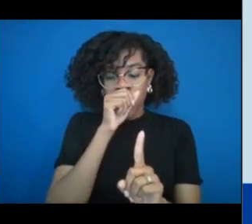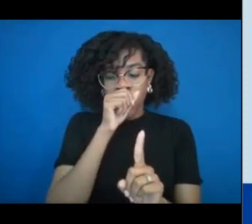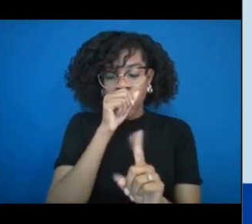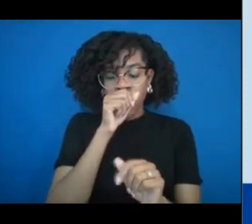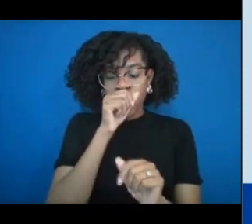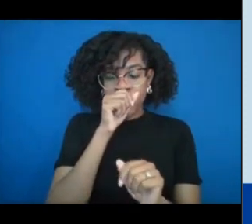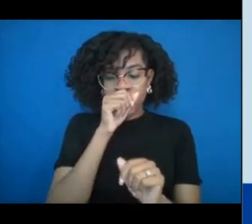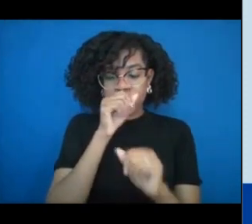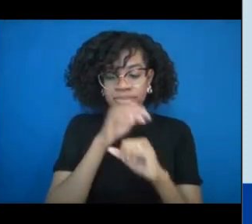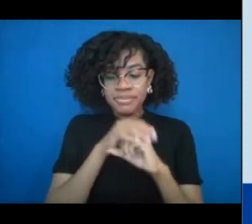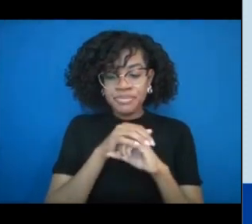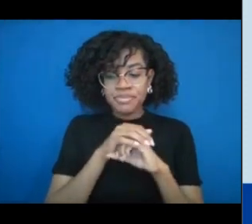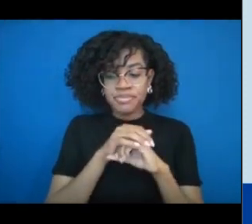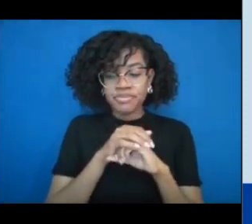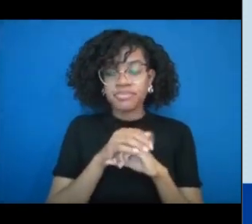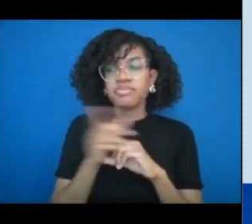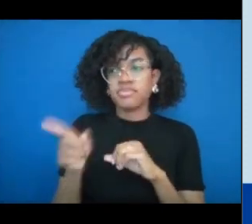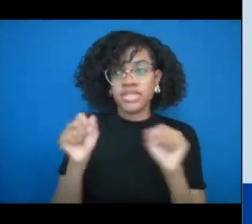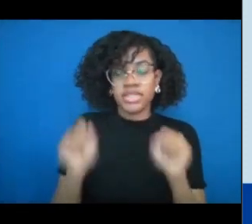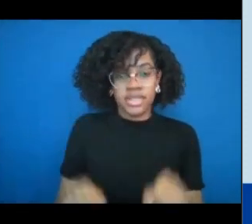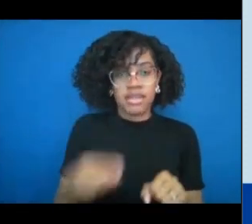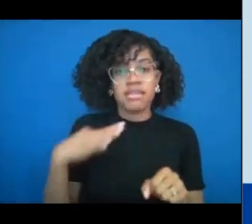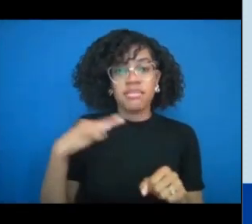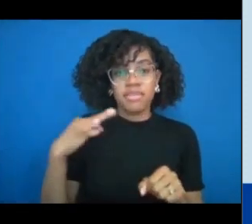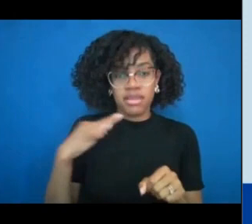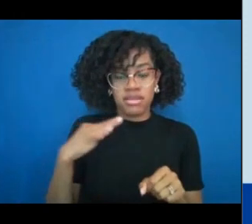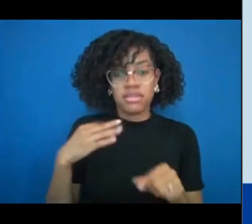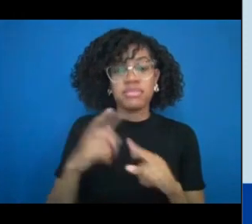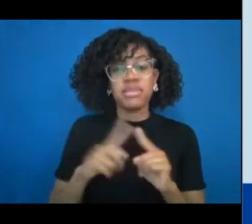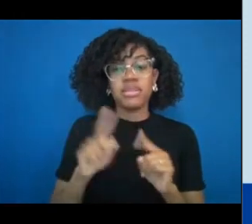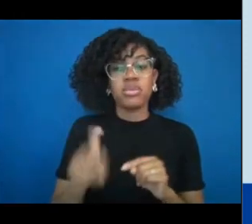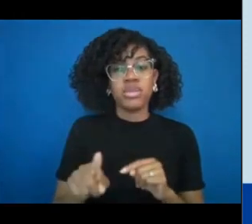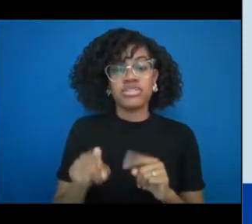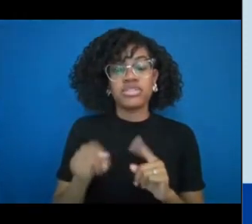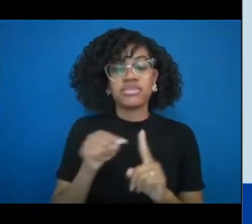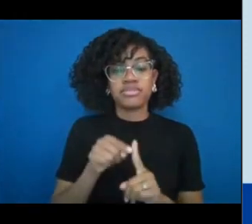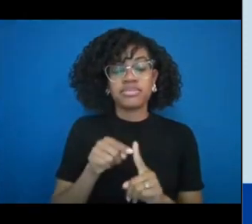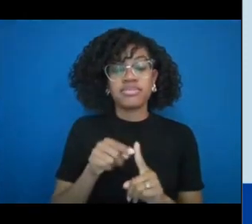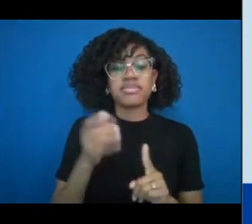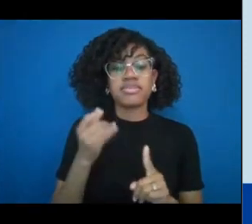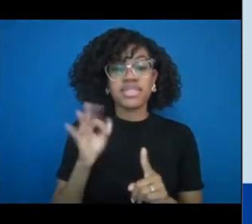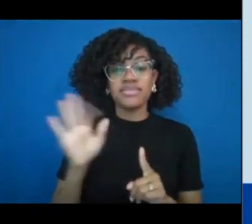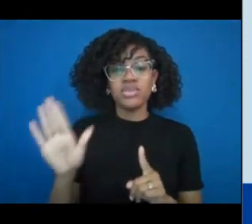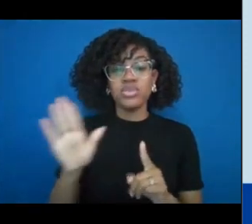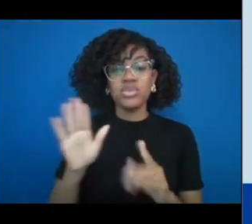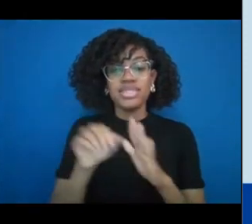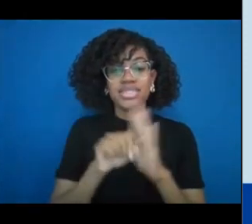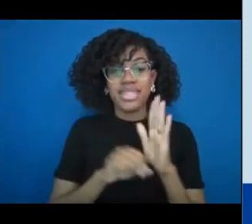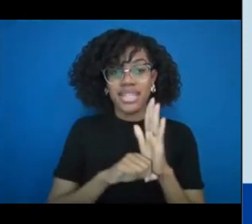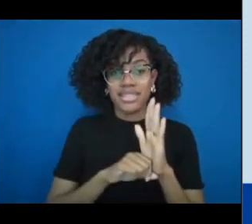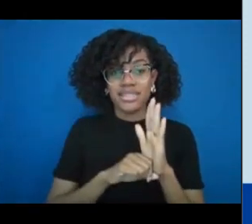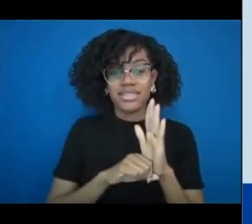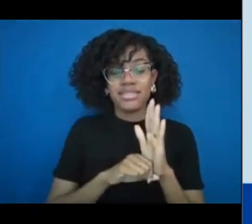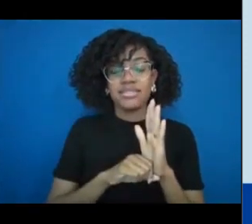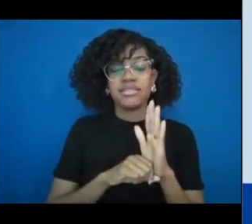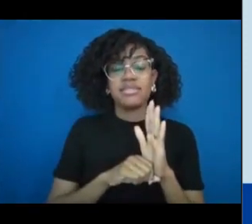can apply. The question is really whether your state